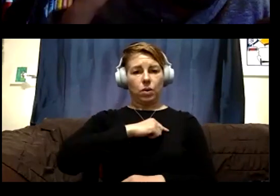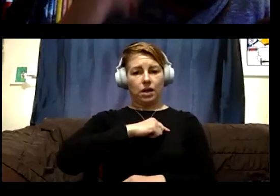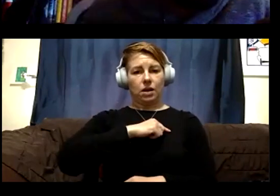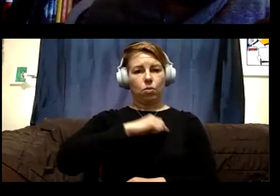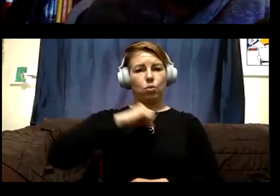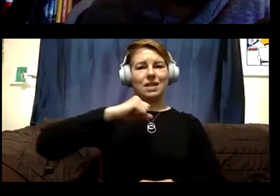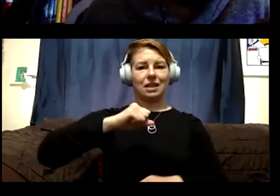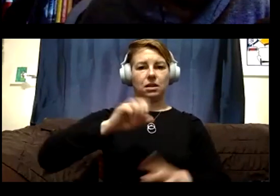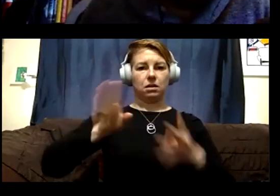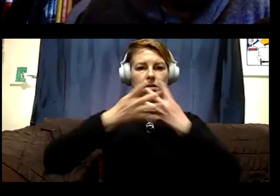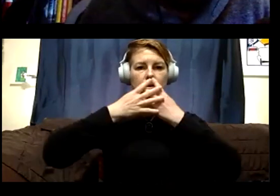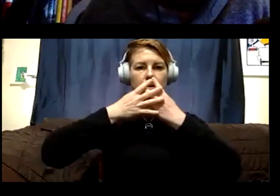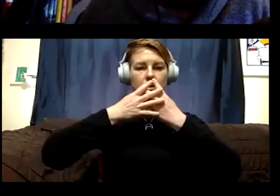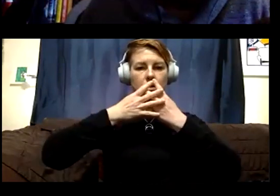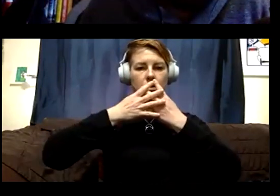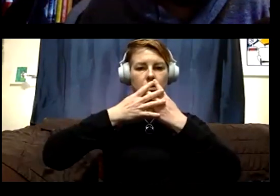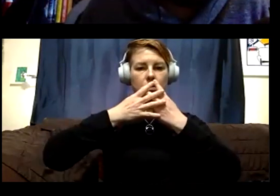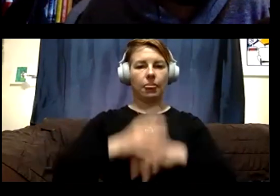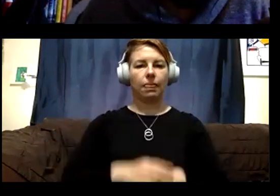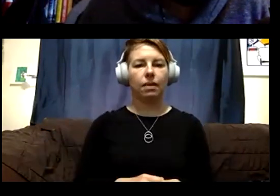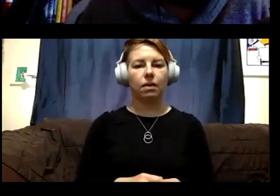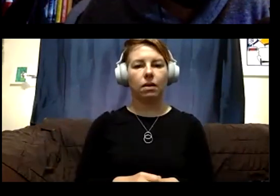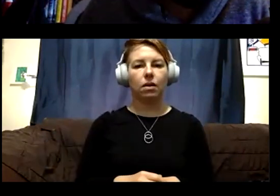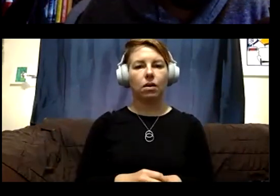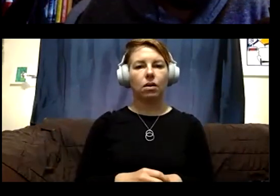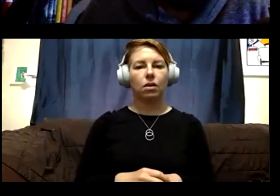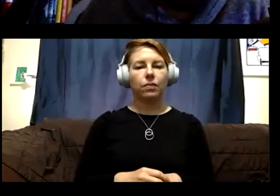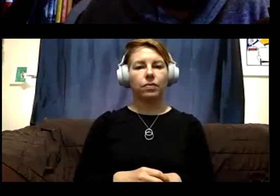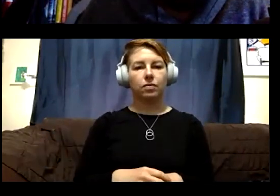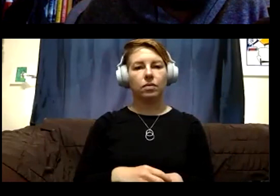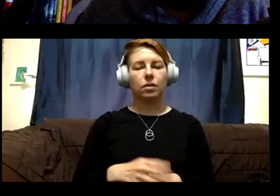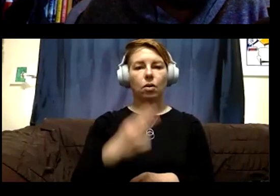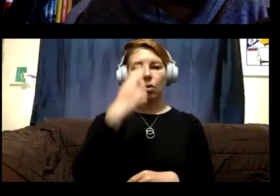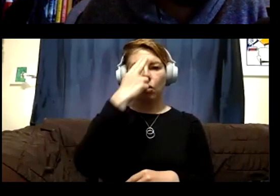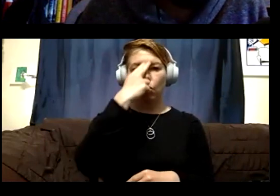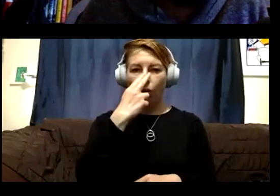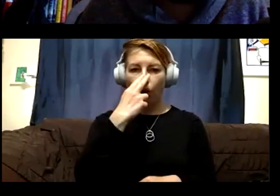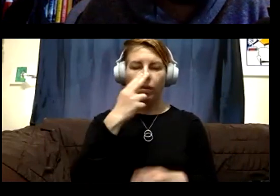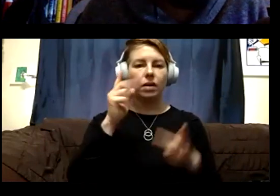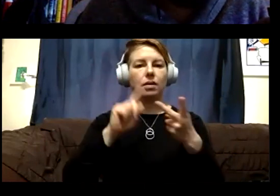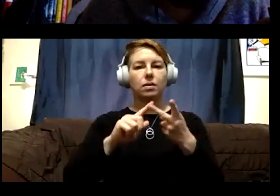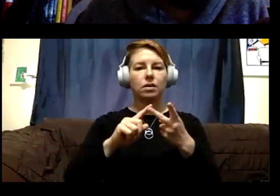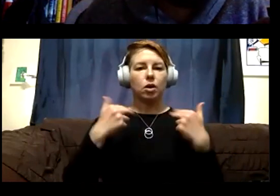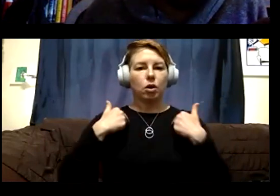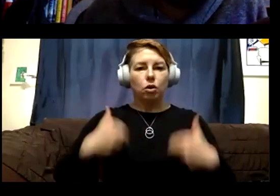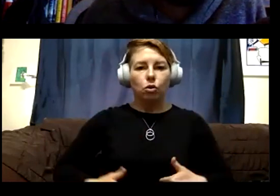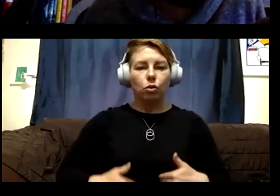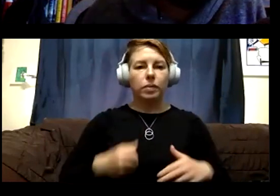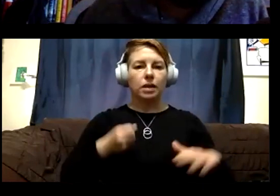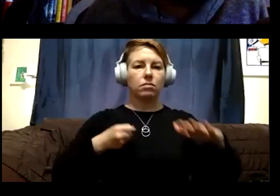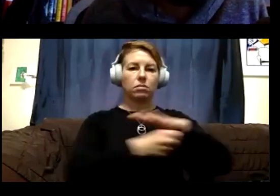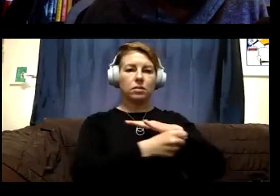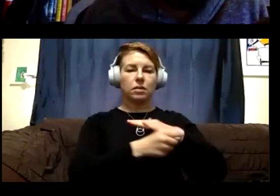Deer roam forests, vines colonize abandoned coliseums, A human being held in solitary confinement